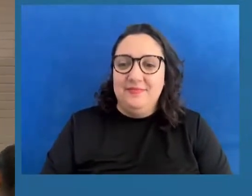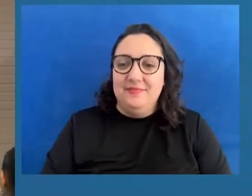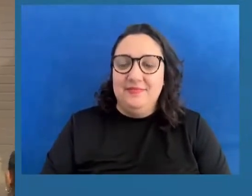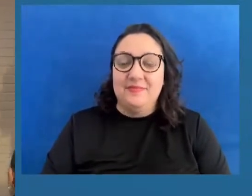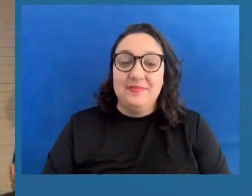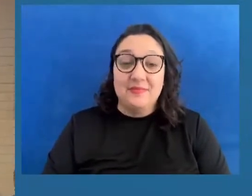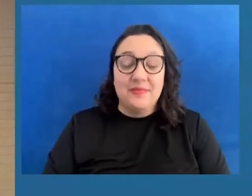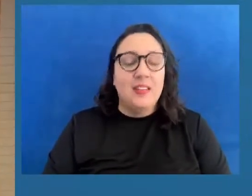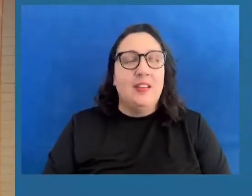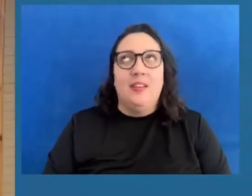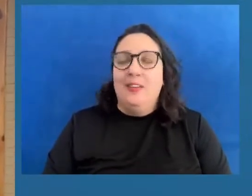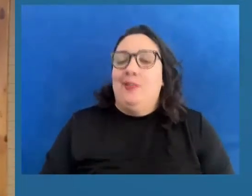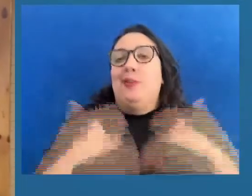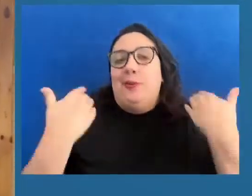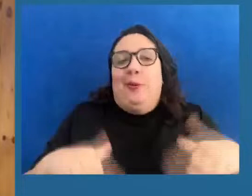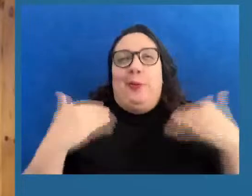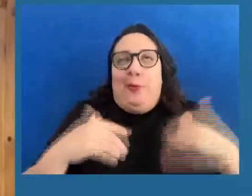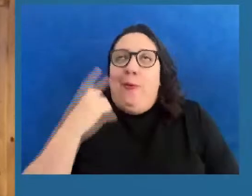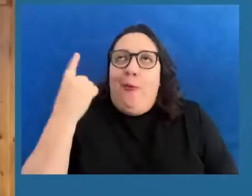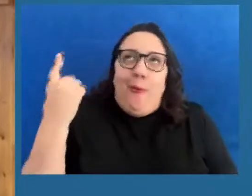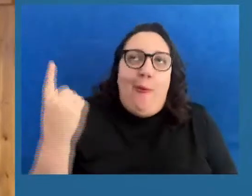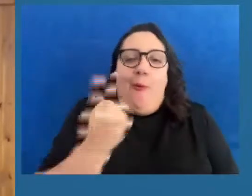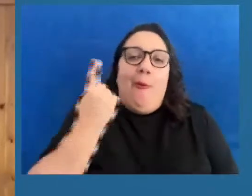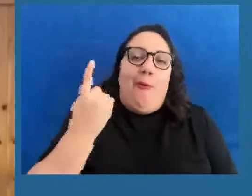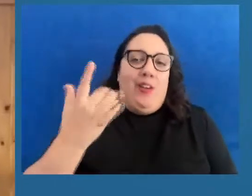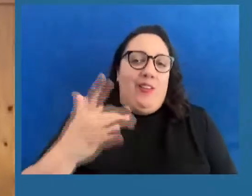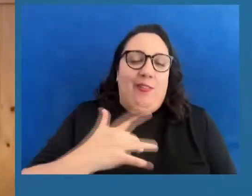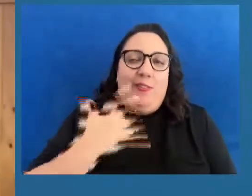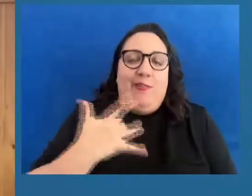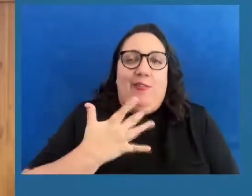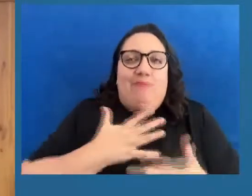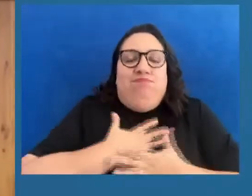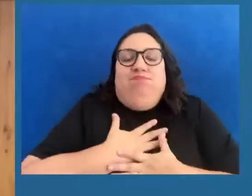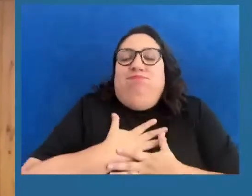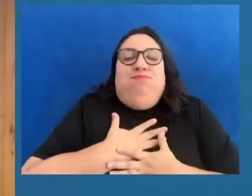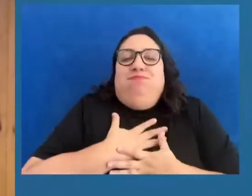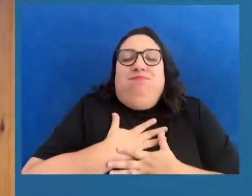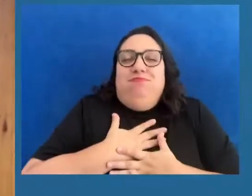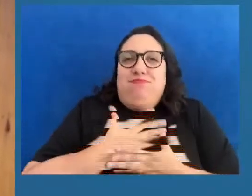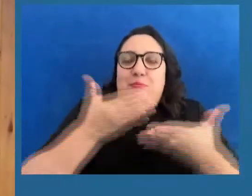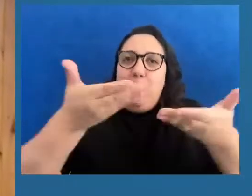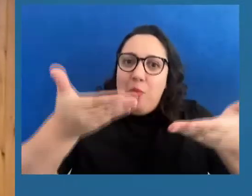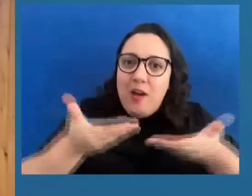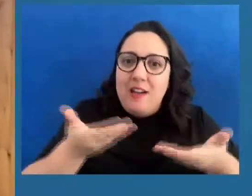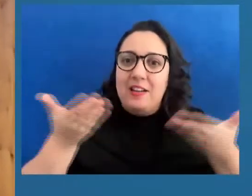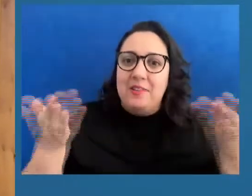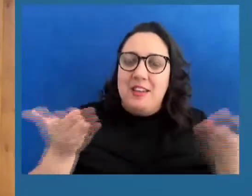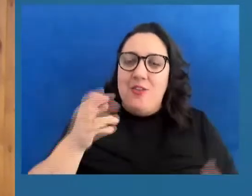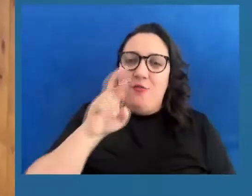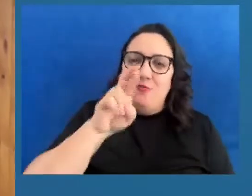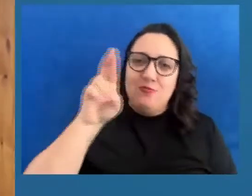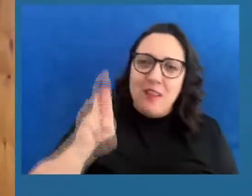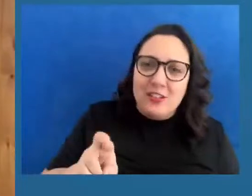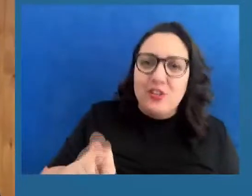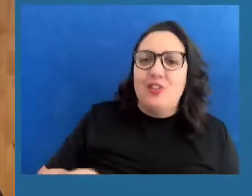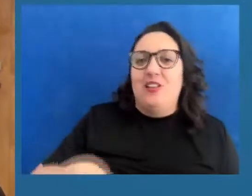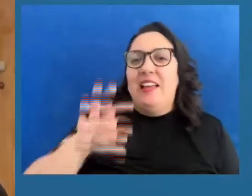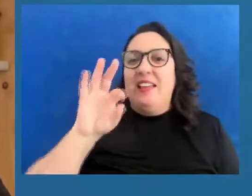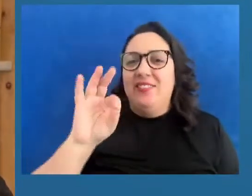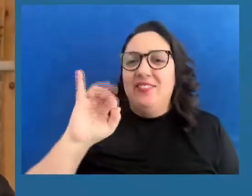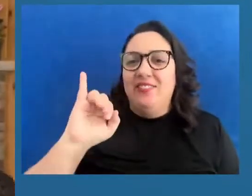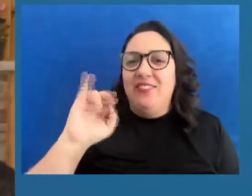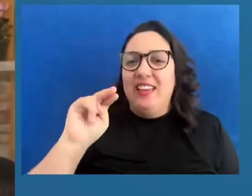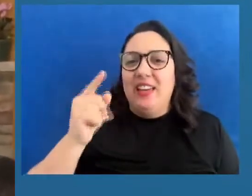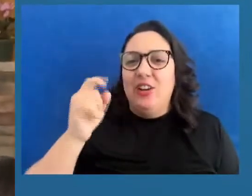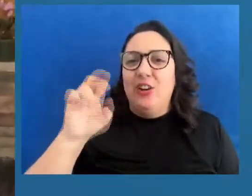I always feel so welcome in the Rochester area, the Finger Lakes region. It's a spectacular area, and it's a place where you understand if you say